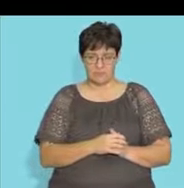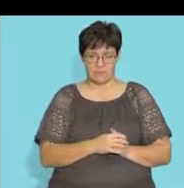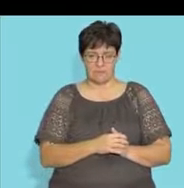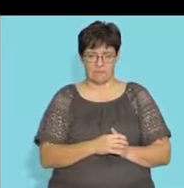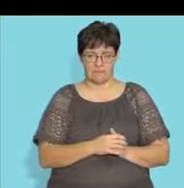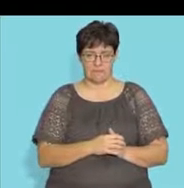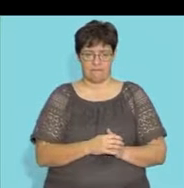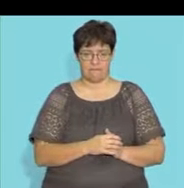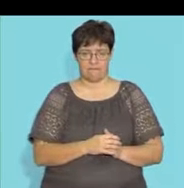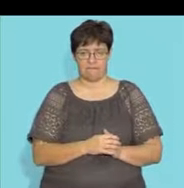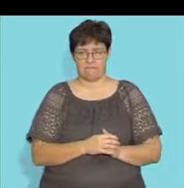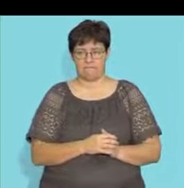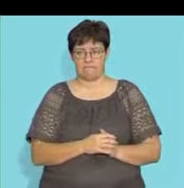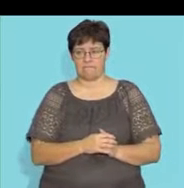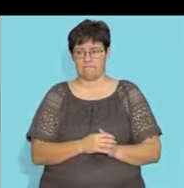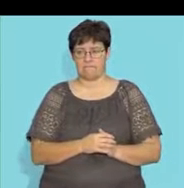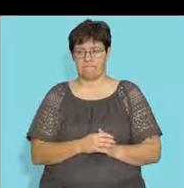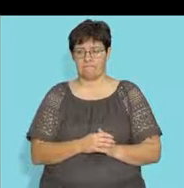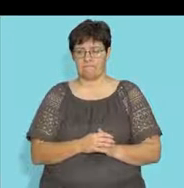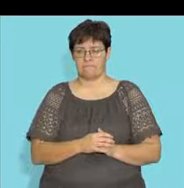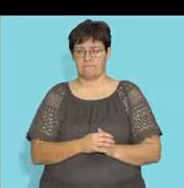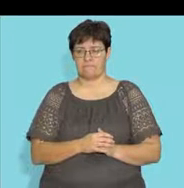indicator phenolphthalein.